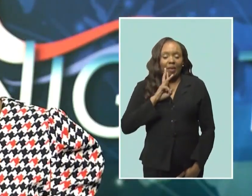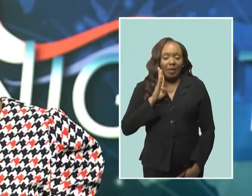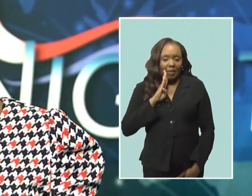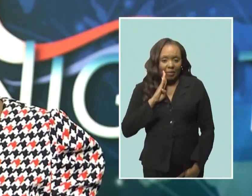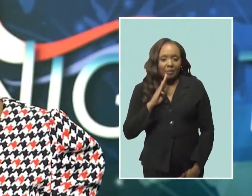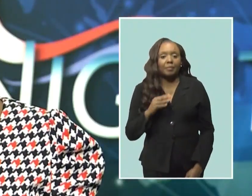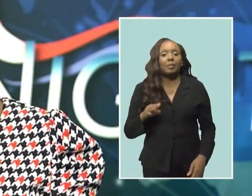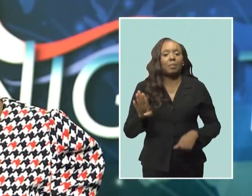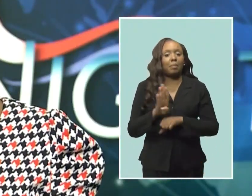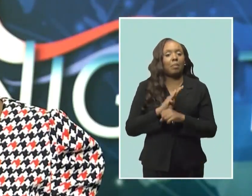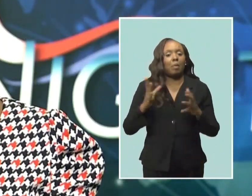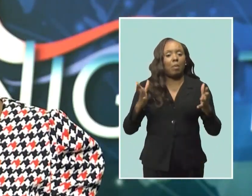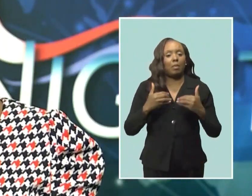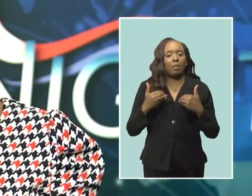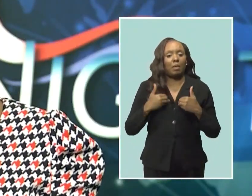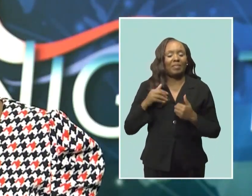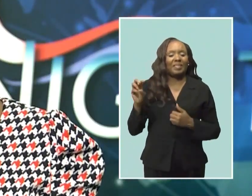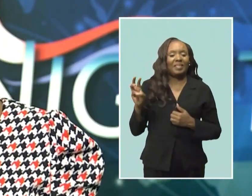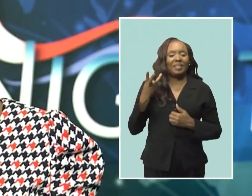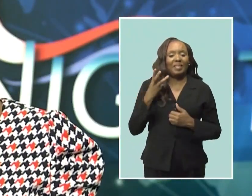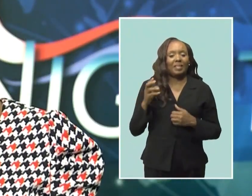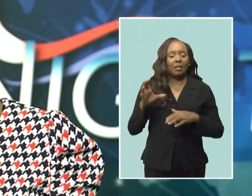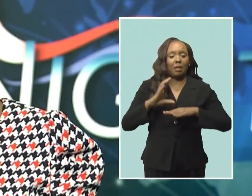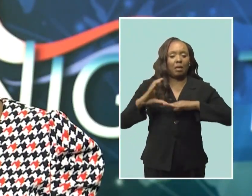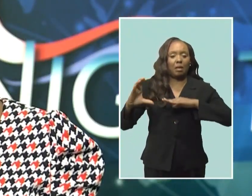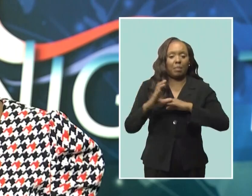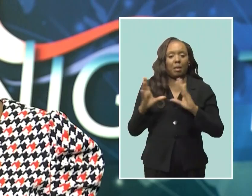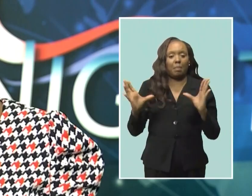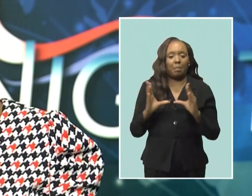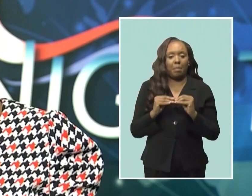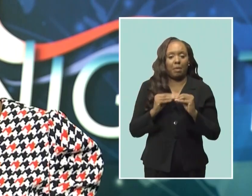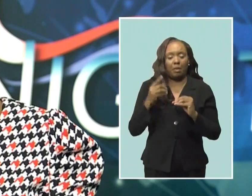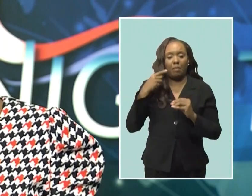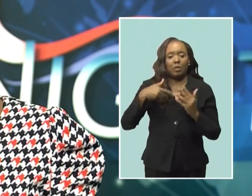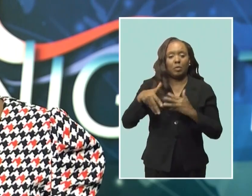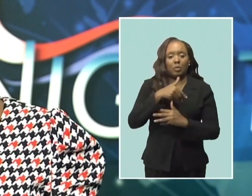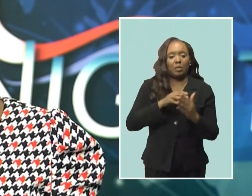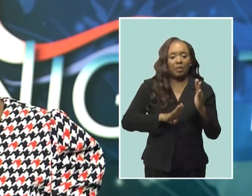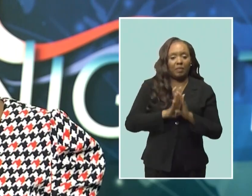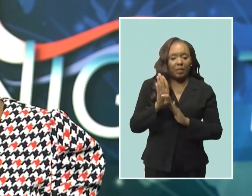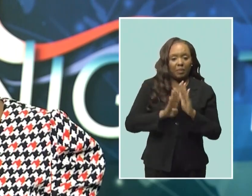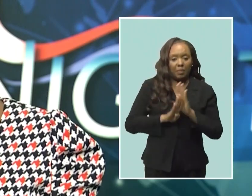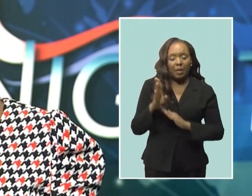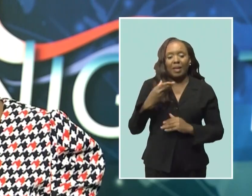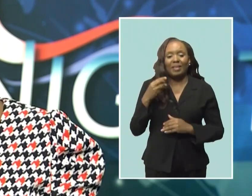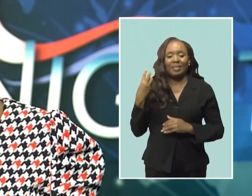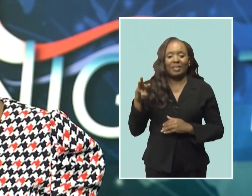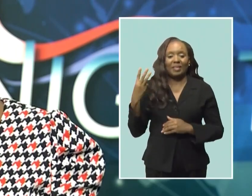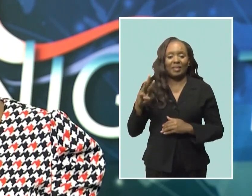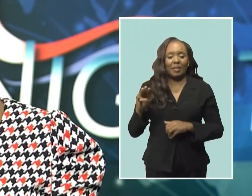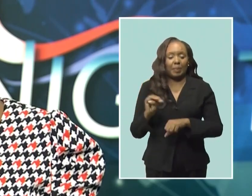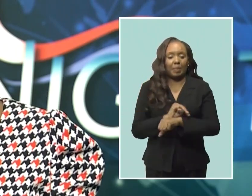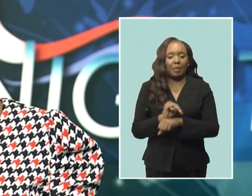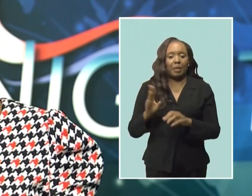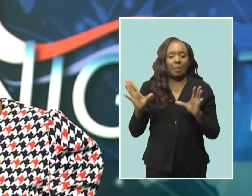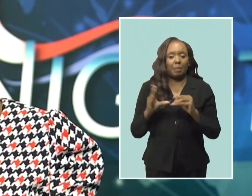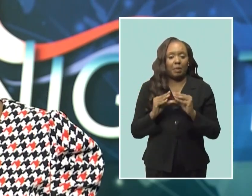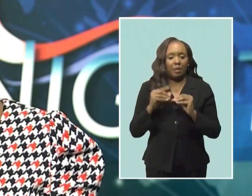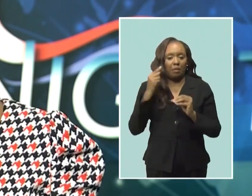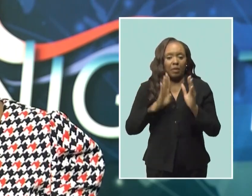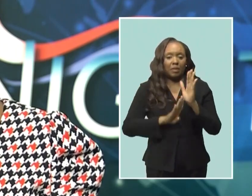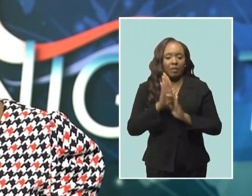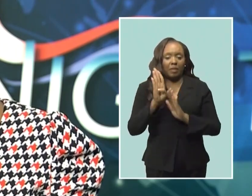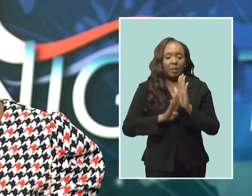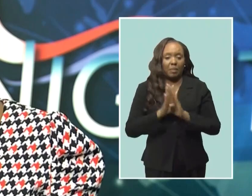Barbados is looking to host the 6th session of the Regional Conference of Social Development and 16th Ministerial Forum for Development in